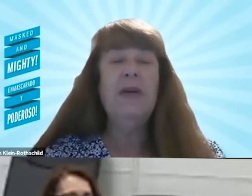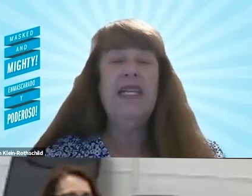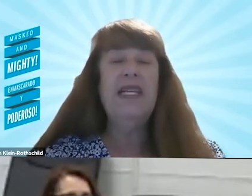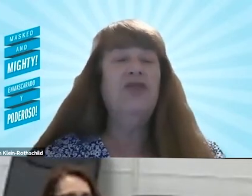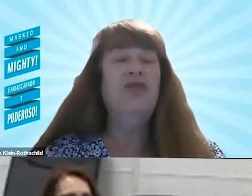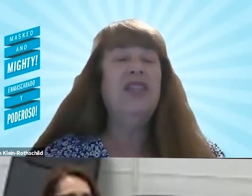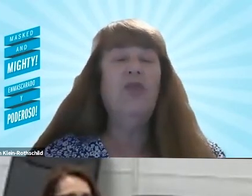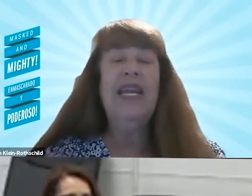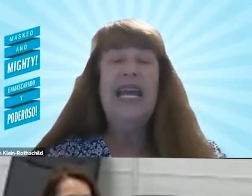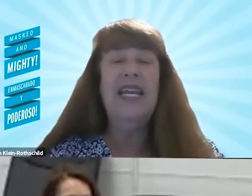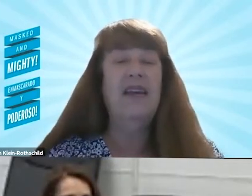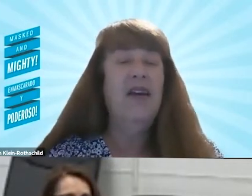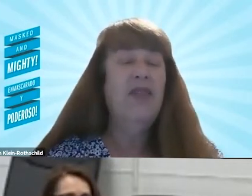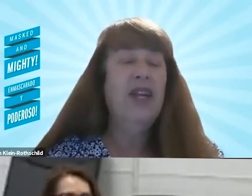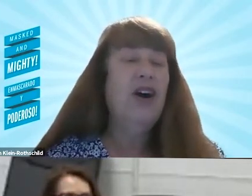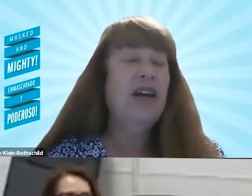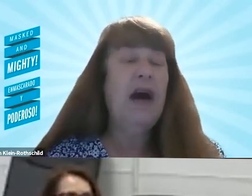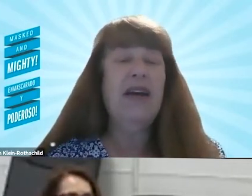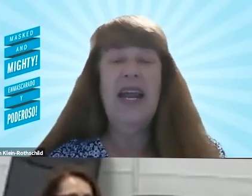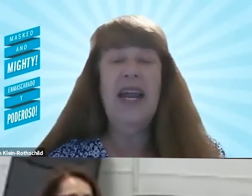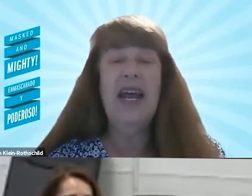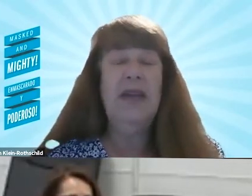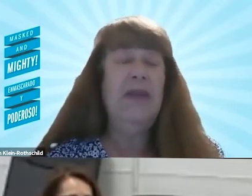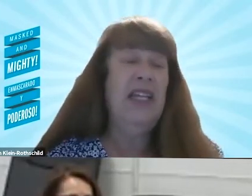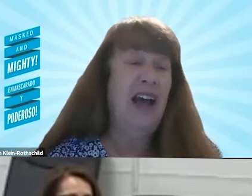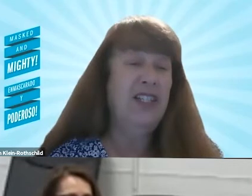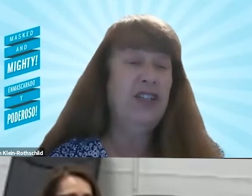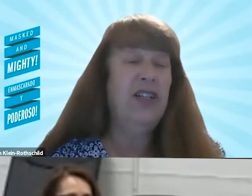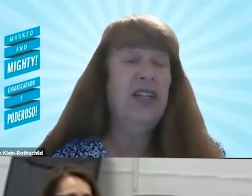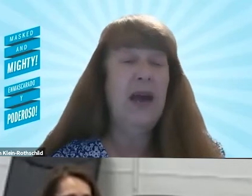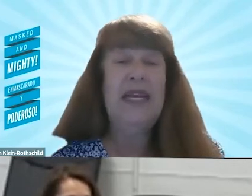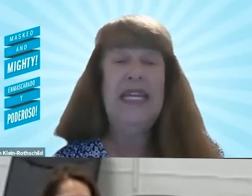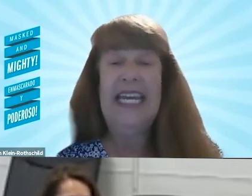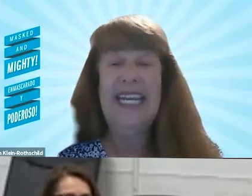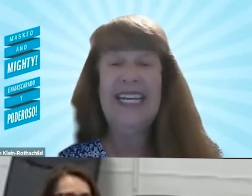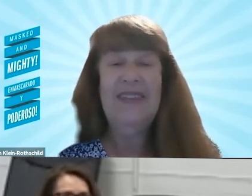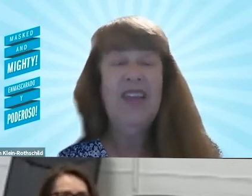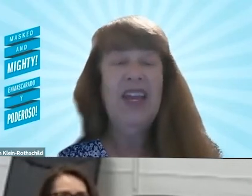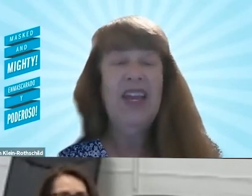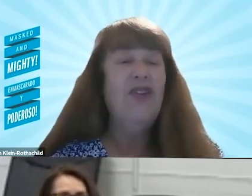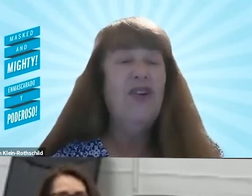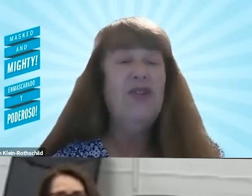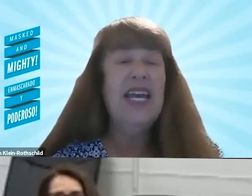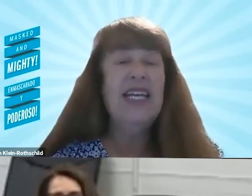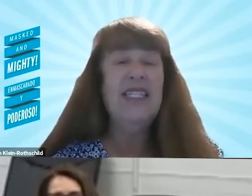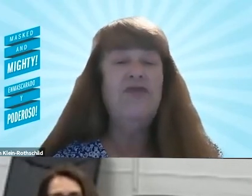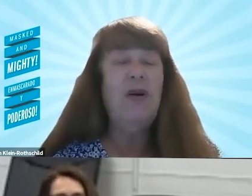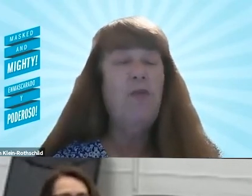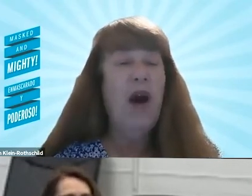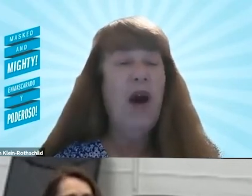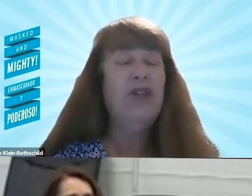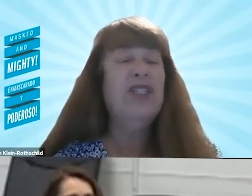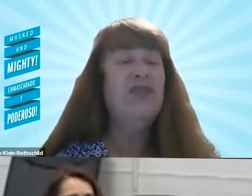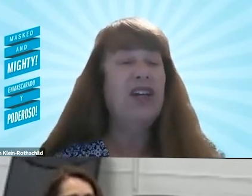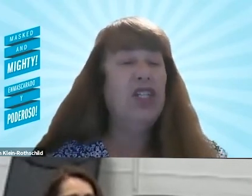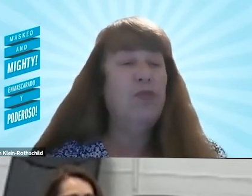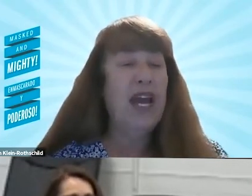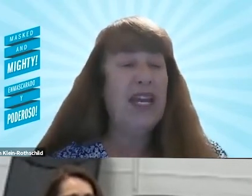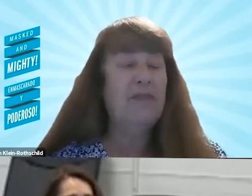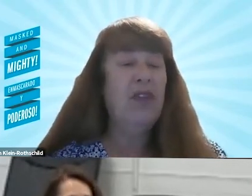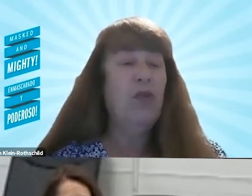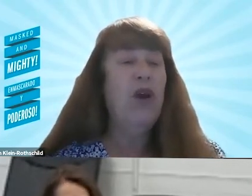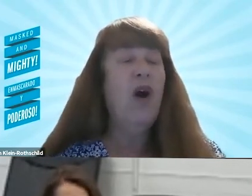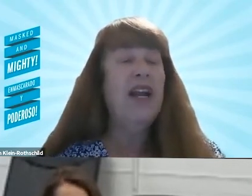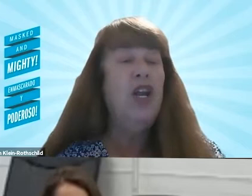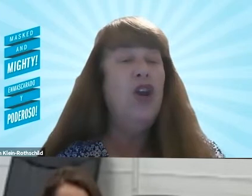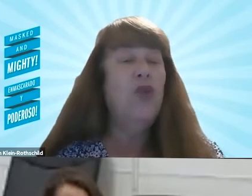Is there a potential that they're related? They talk about an epidemiological epi-link. Are those cases from one person that's